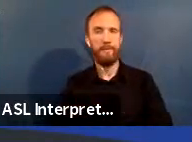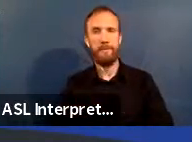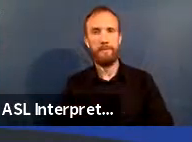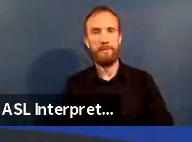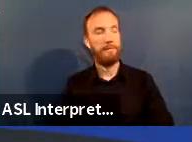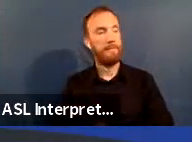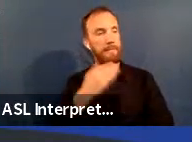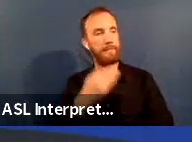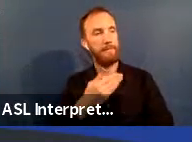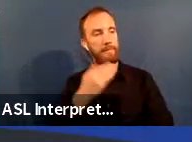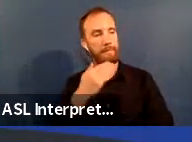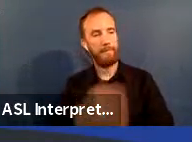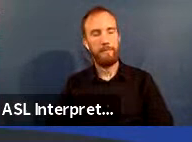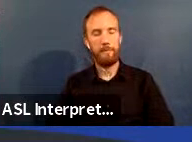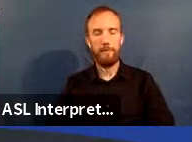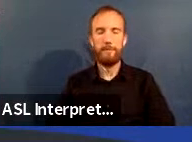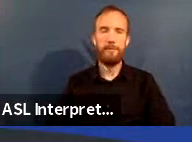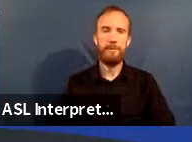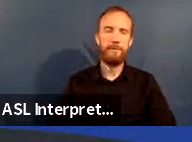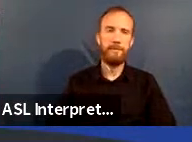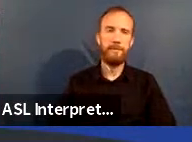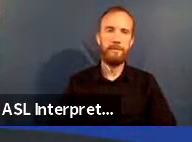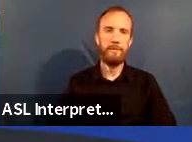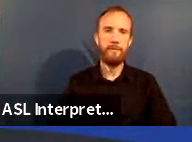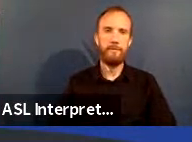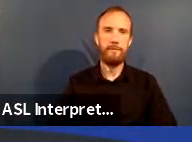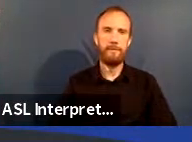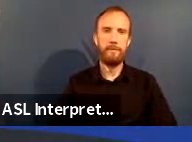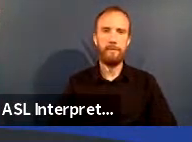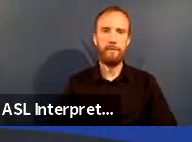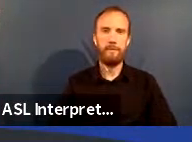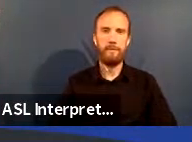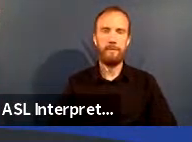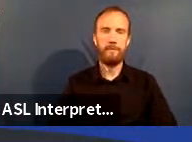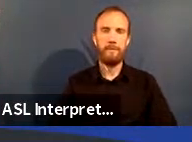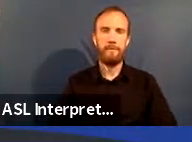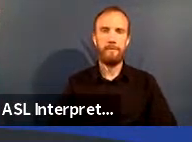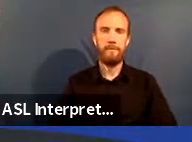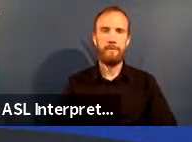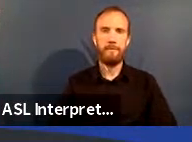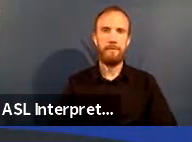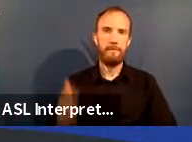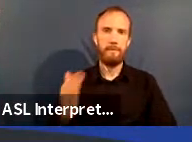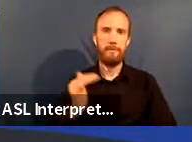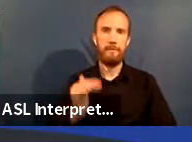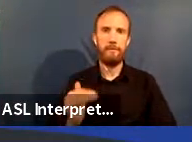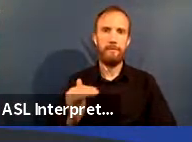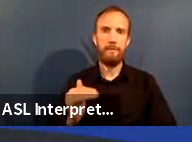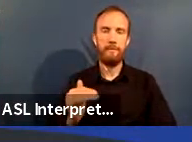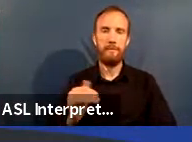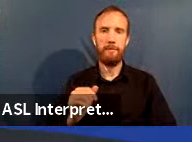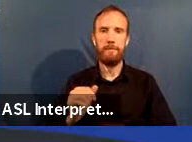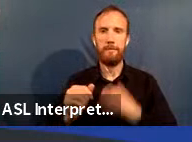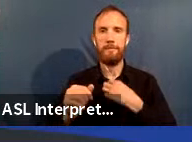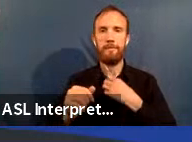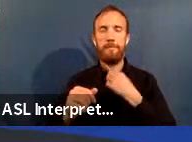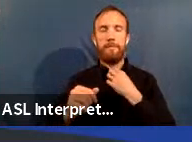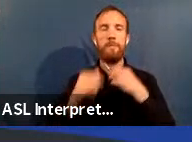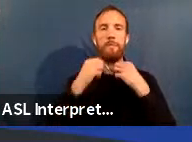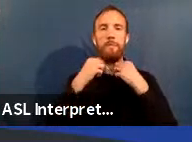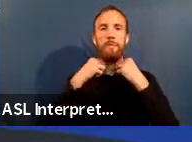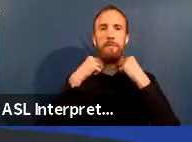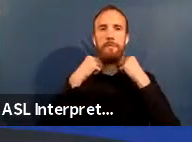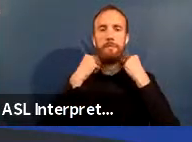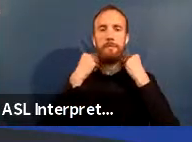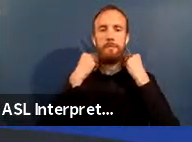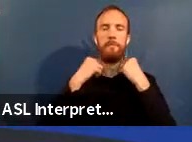Thank you. Let's see here. This is another question from a previous session. We